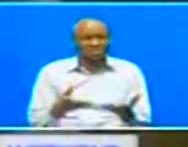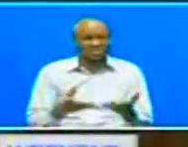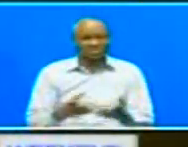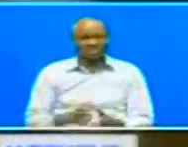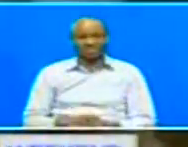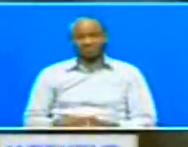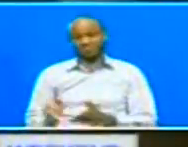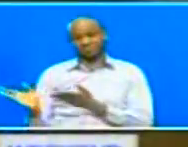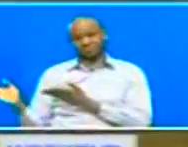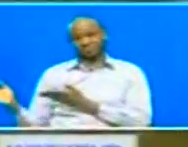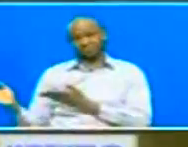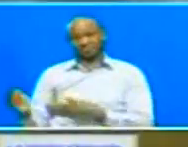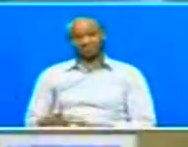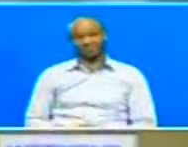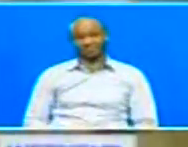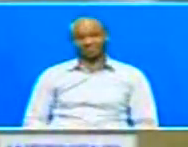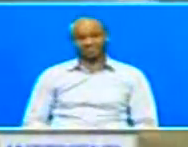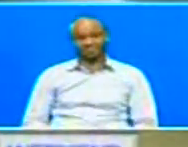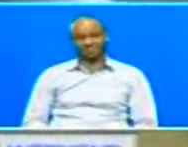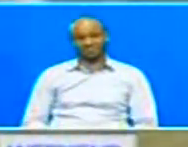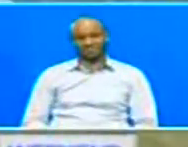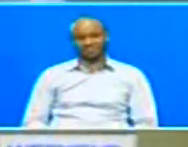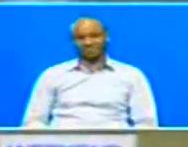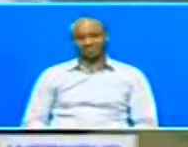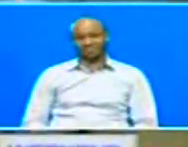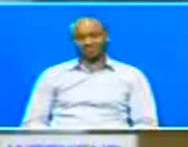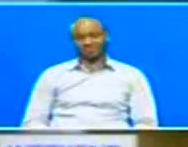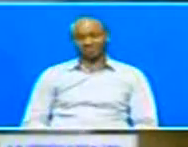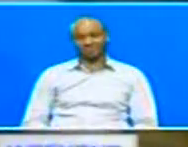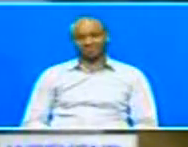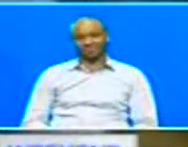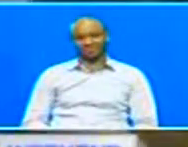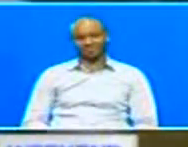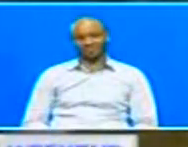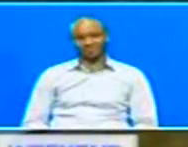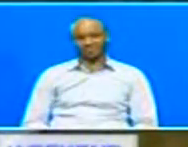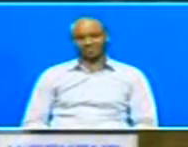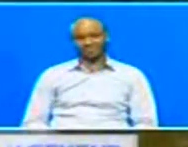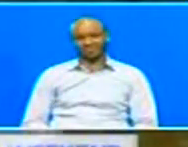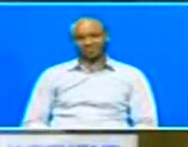I'm looking for my Johnny. Huh. I got cut out. Where is my Johnny?